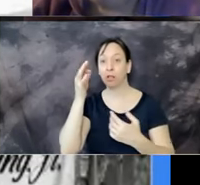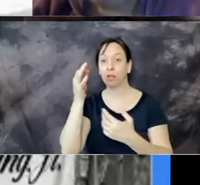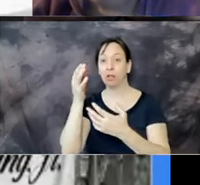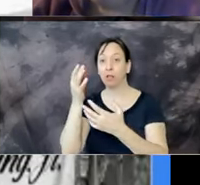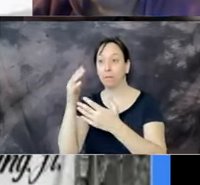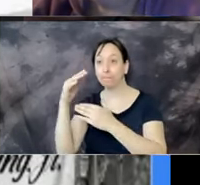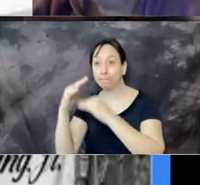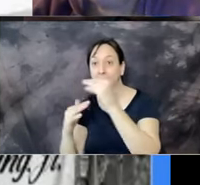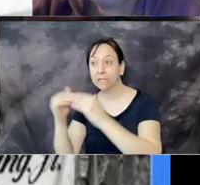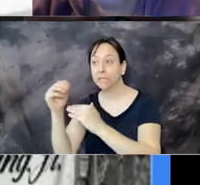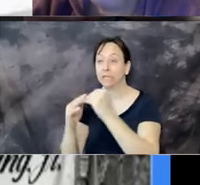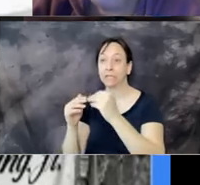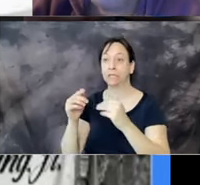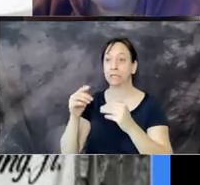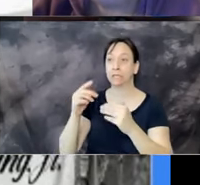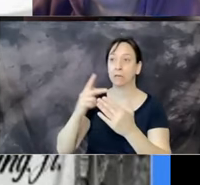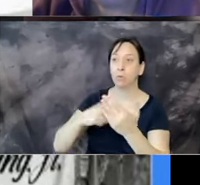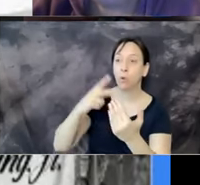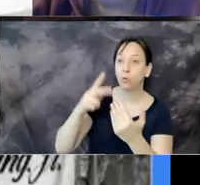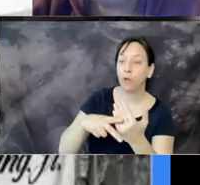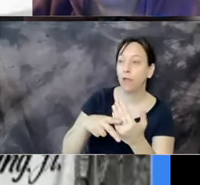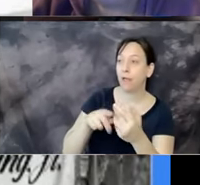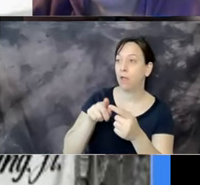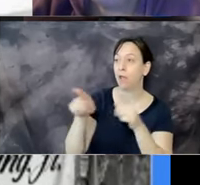buildings, programs, and